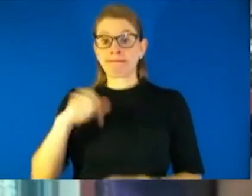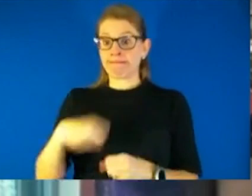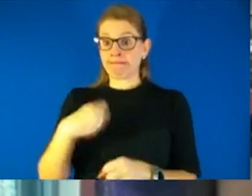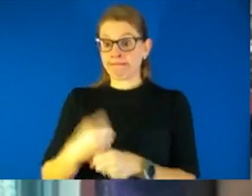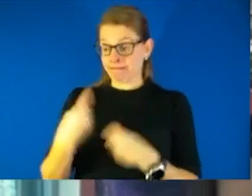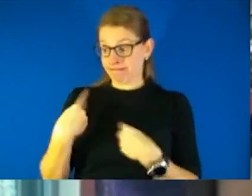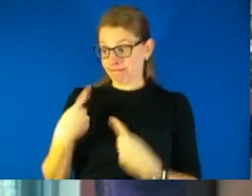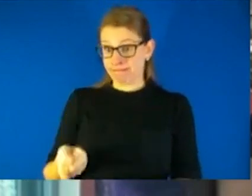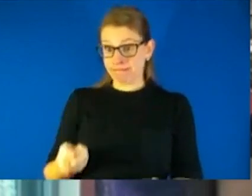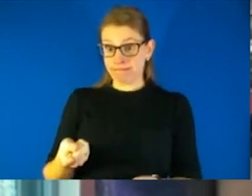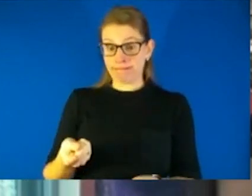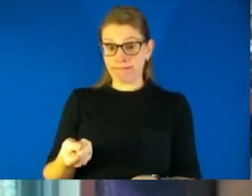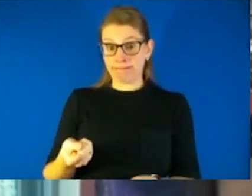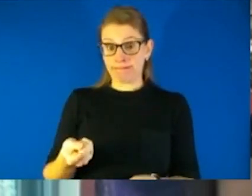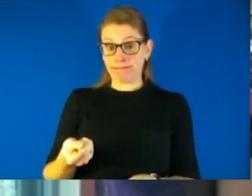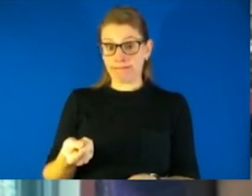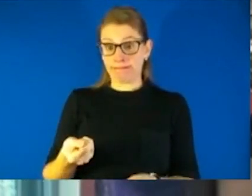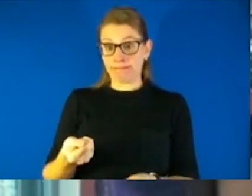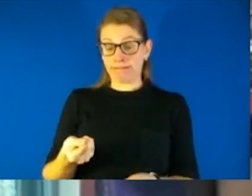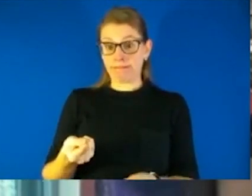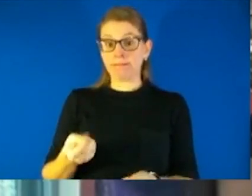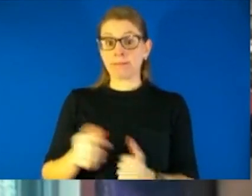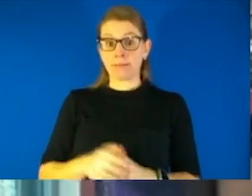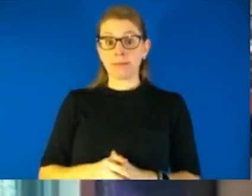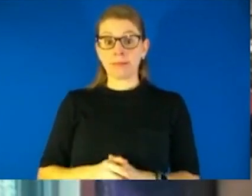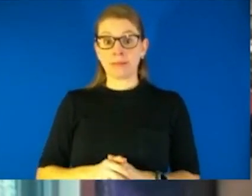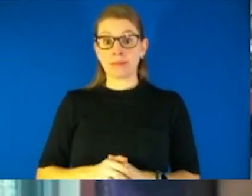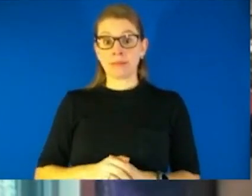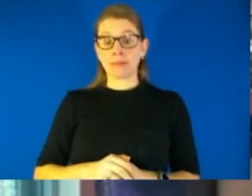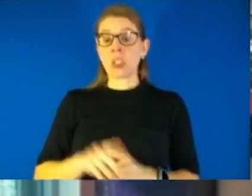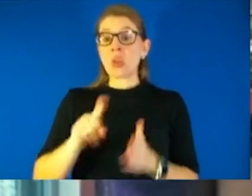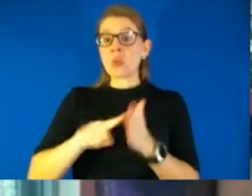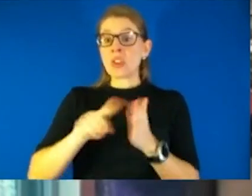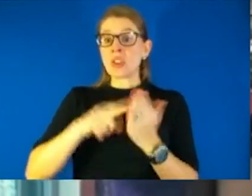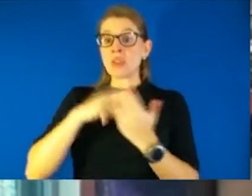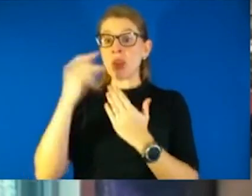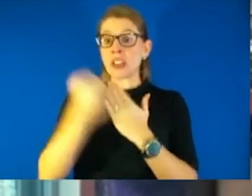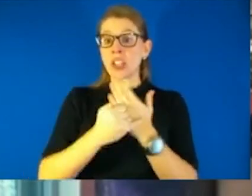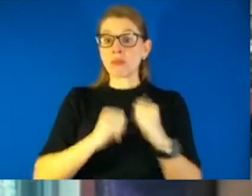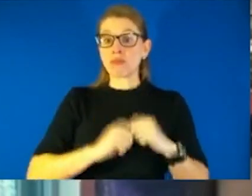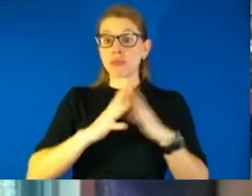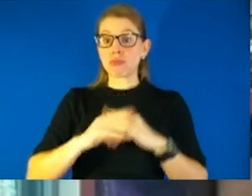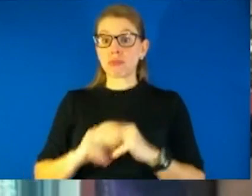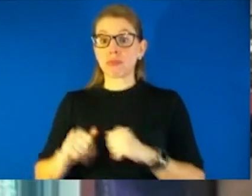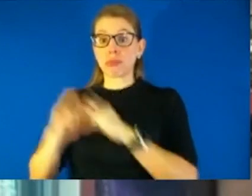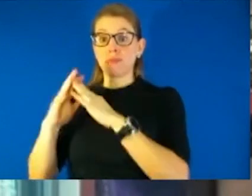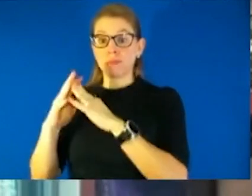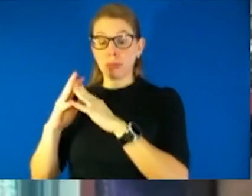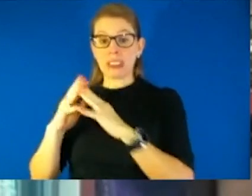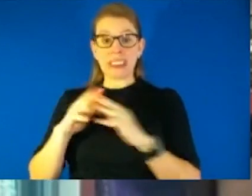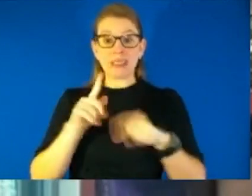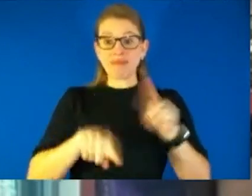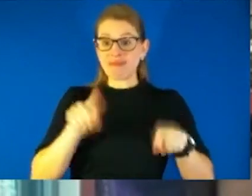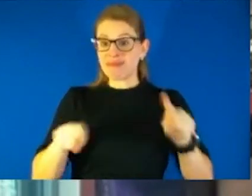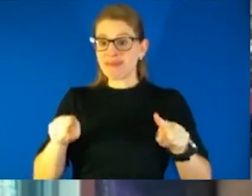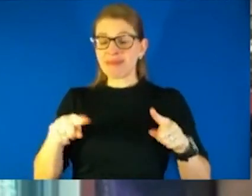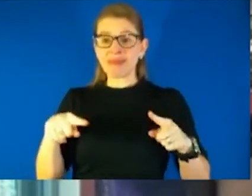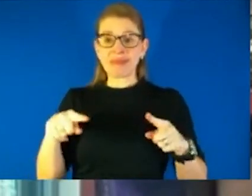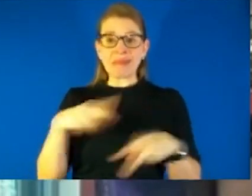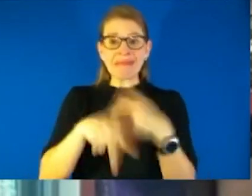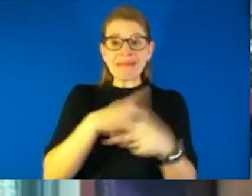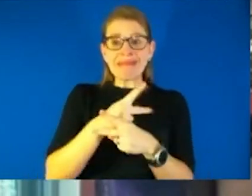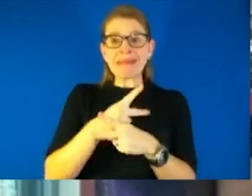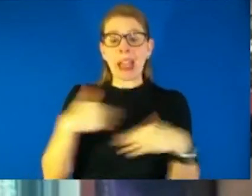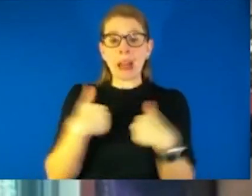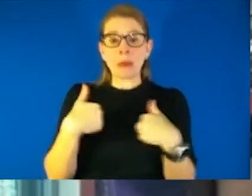enabled 20 different research projects on many different species of animals. And the reason